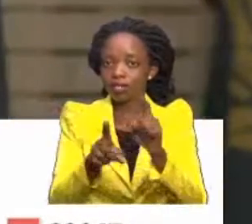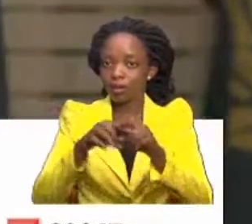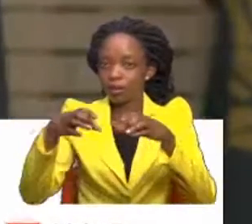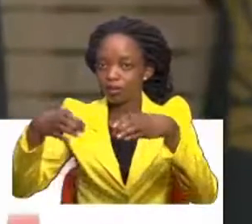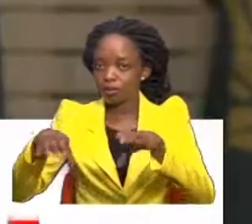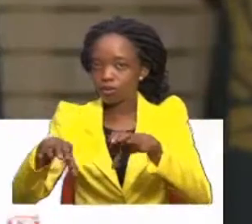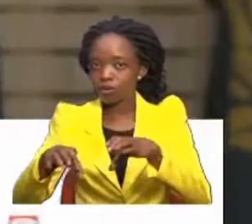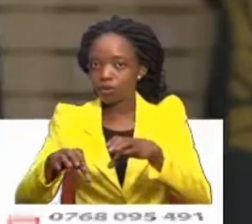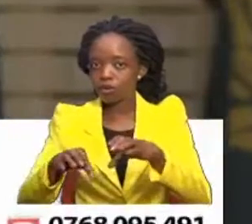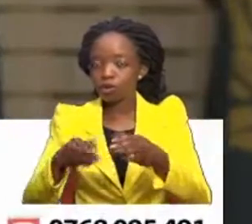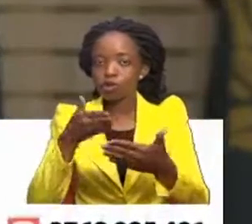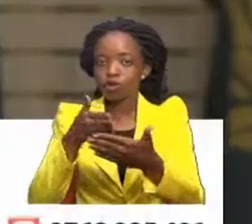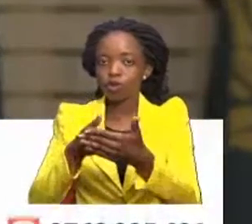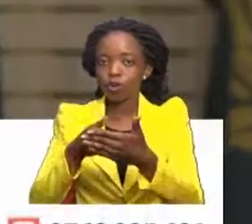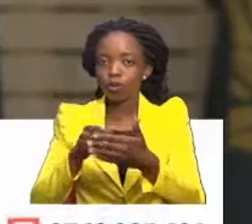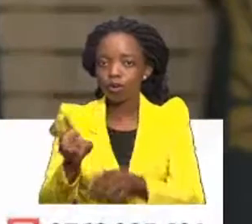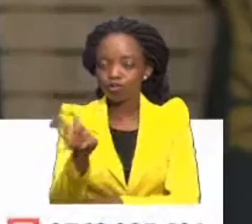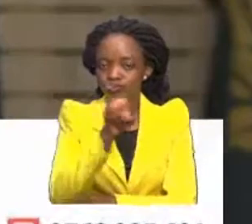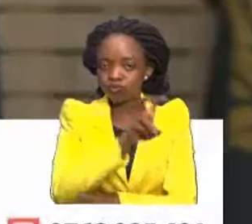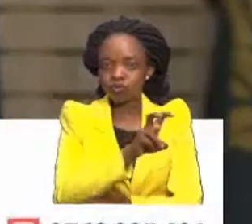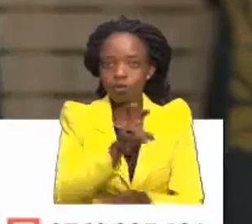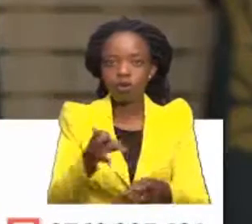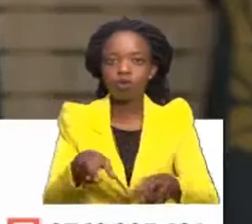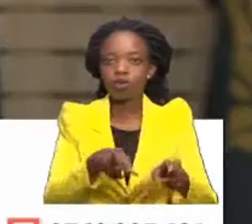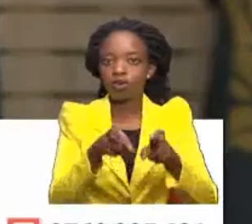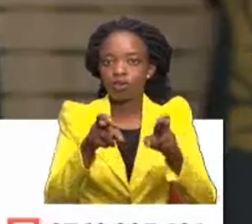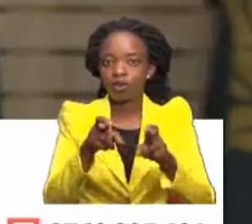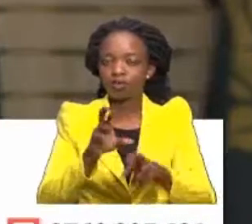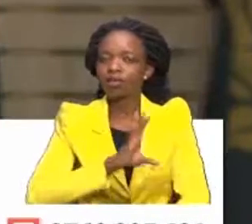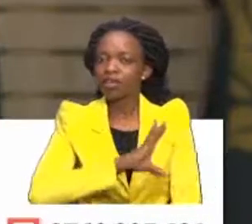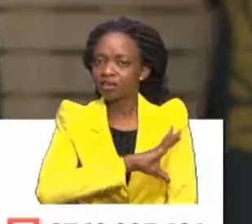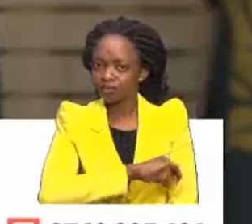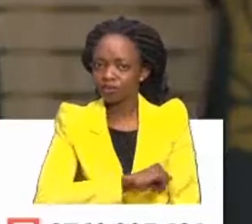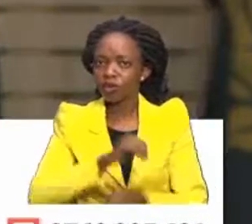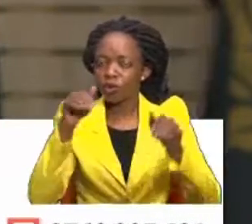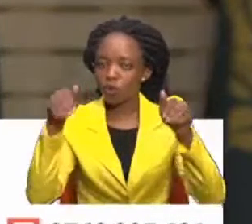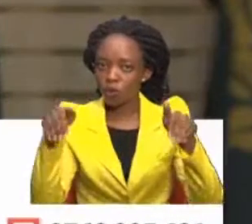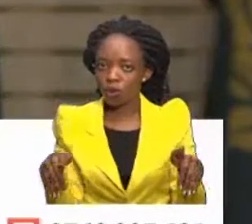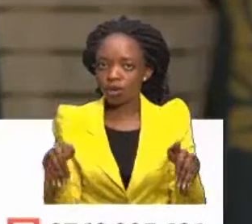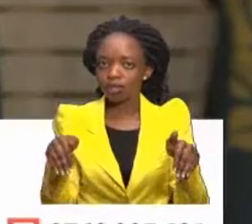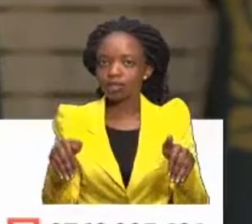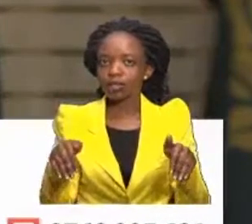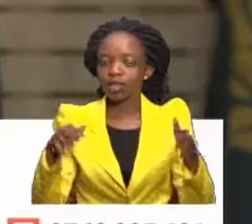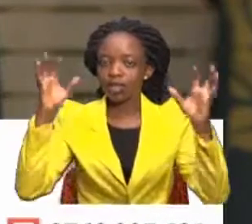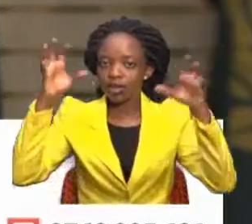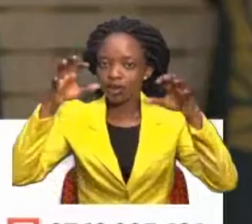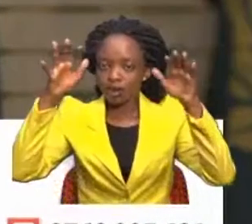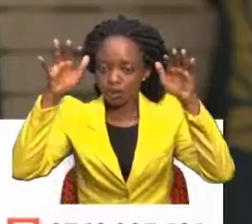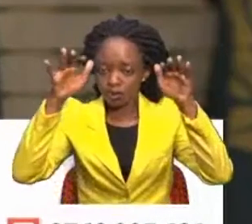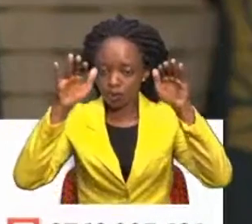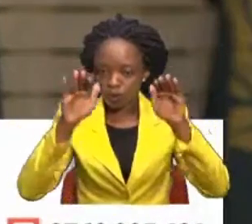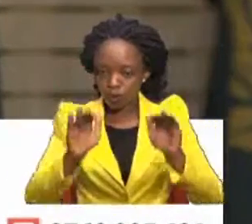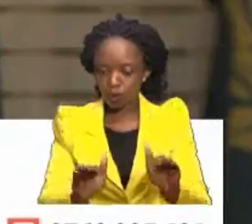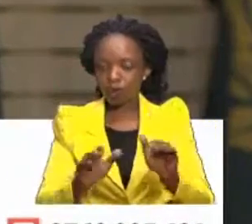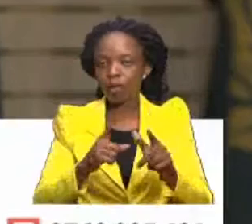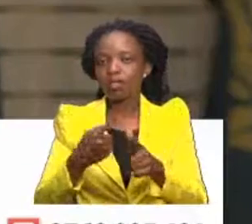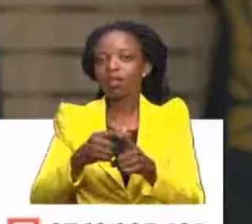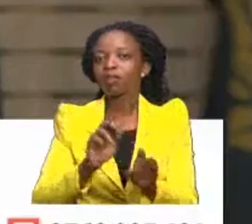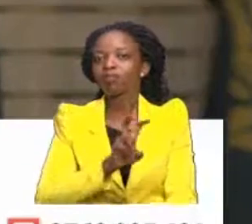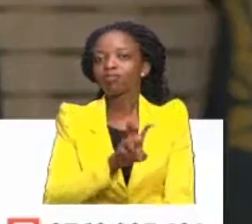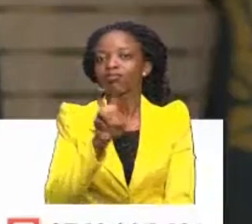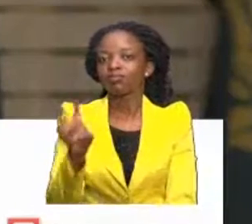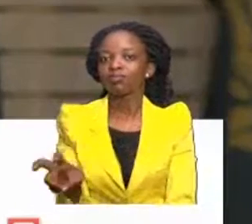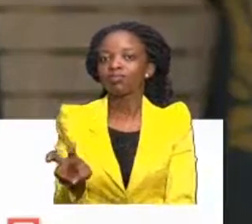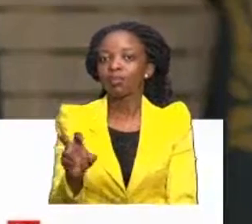swollen rivers and instead patiently wait for the floods to recede before crossing. Equally,